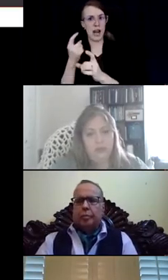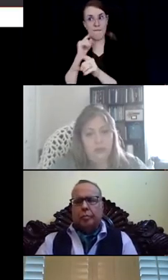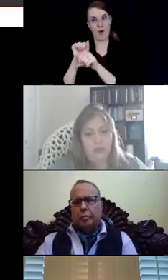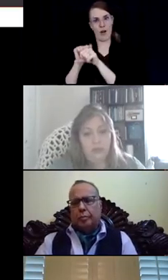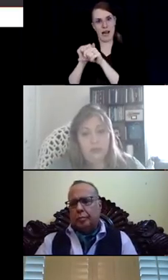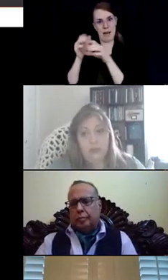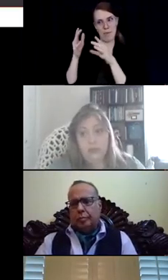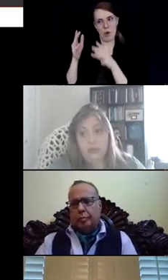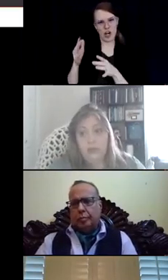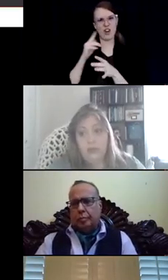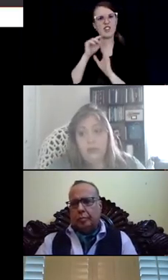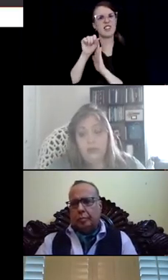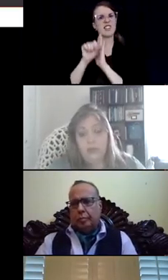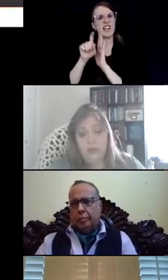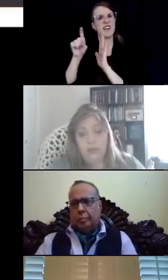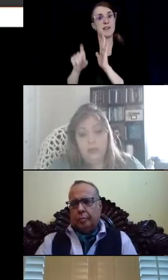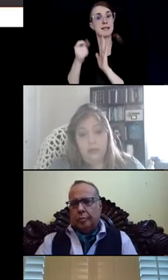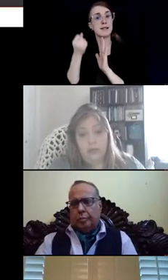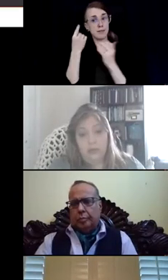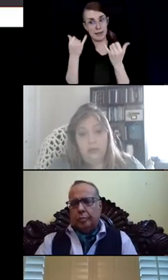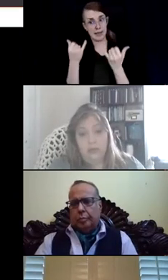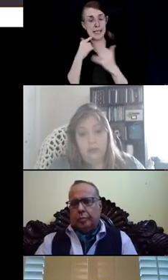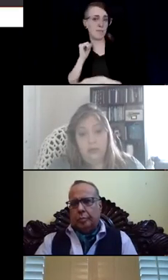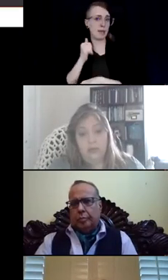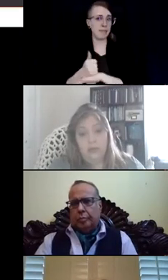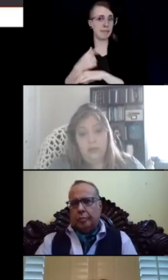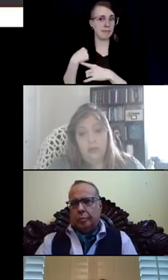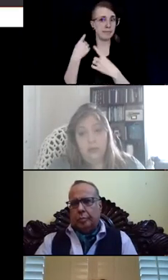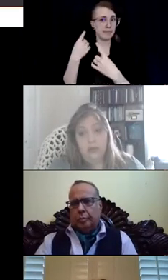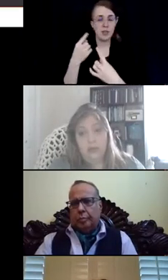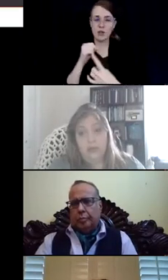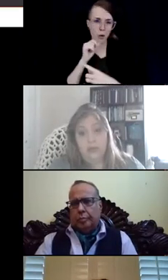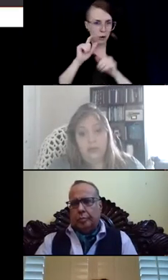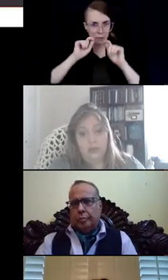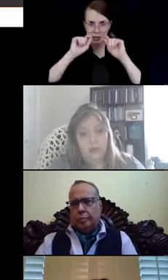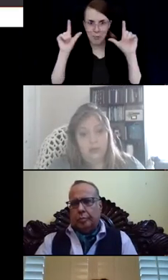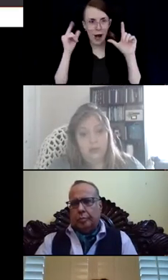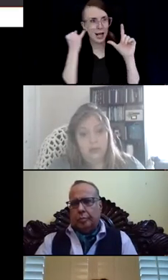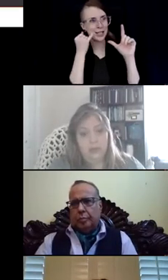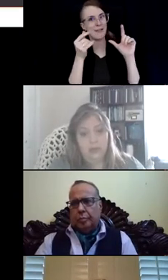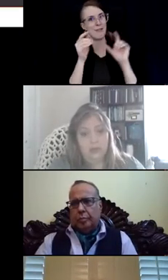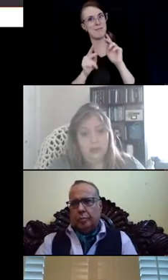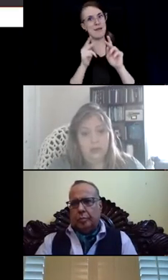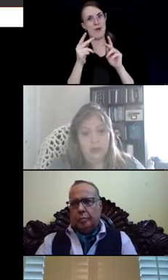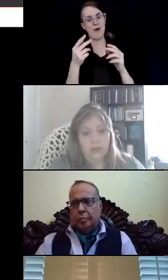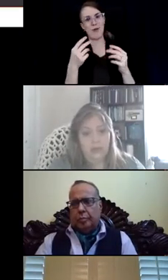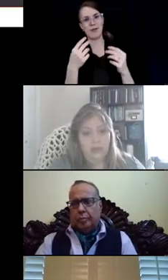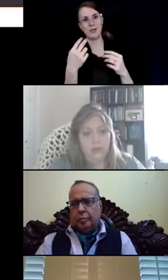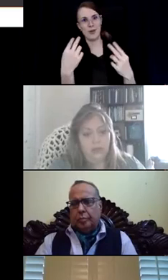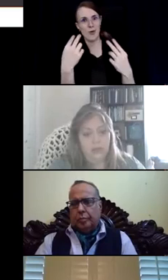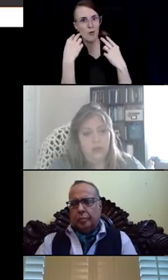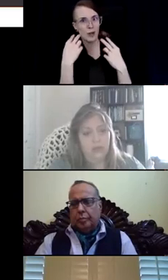been around for a little bit, so I wouldn't be shocked if most of the folks on this phone had either heard of it or were familiar with the program in